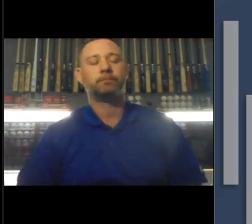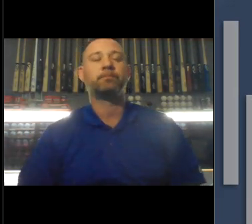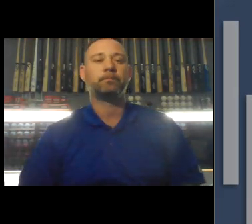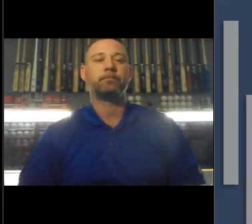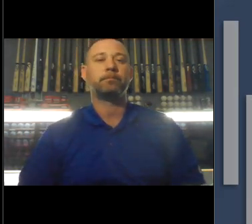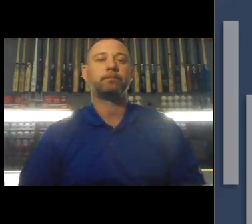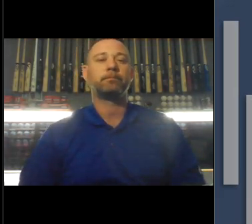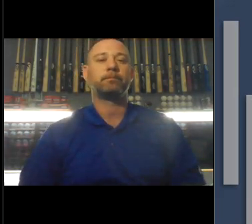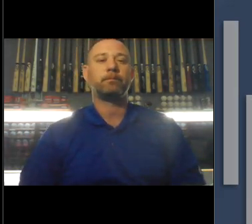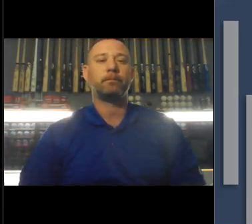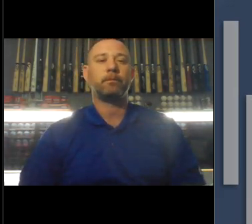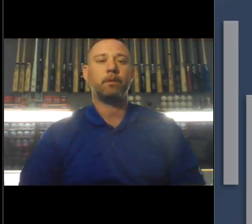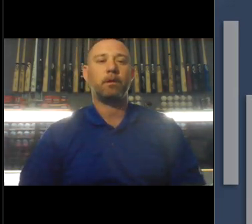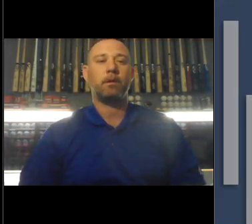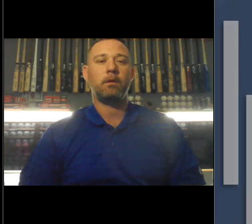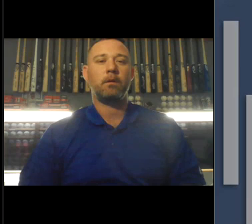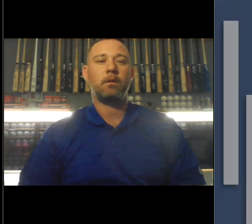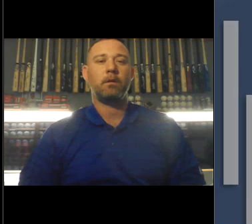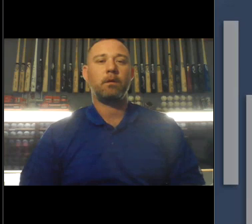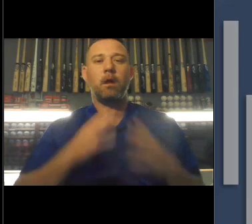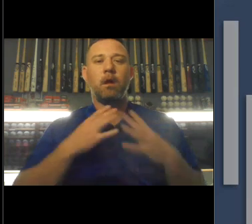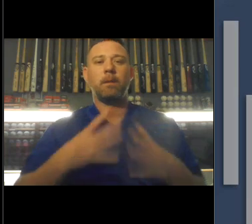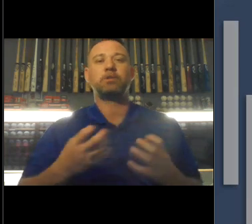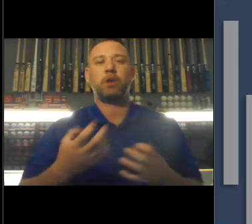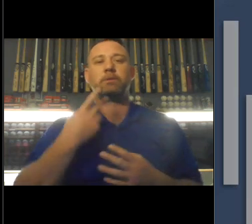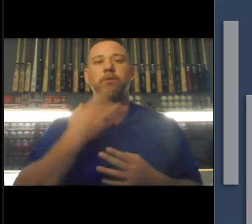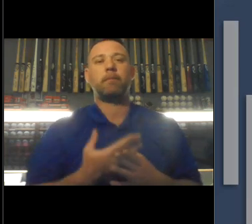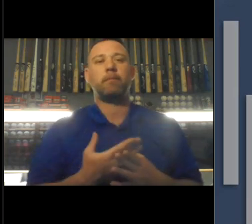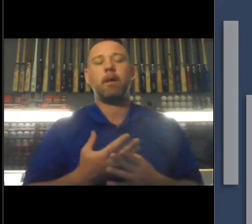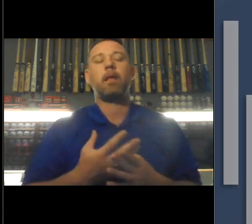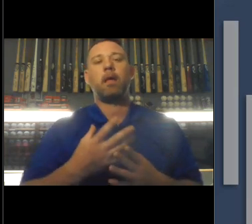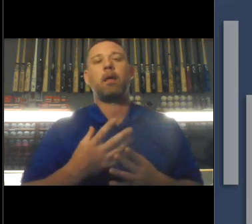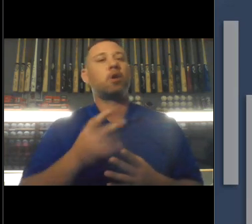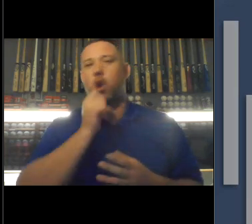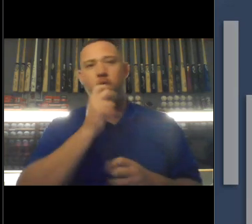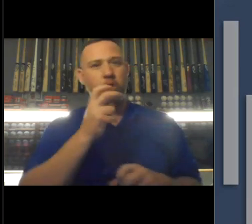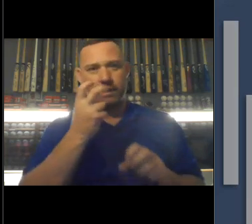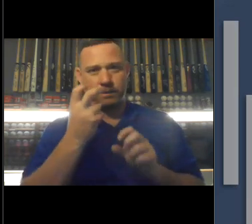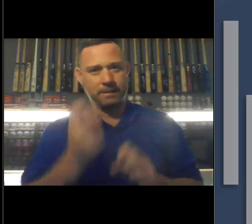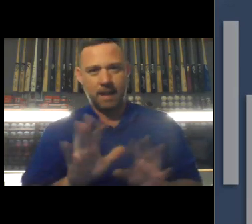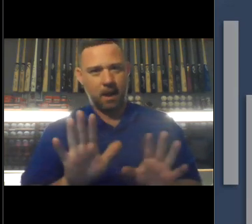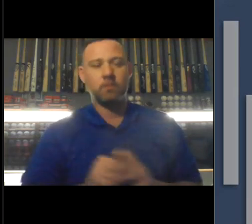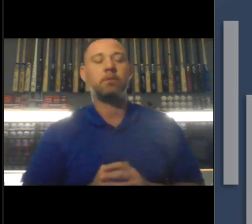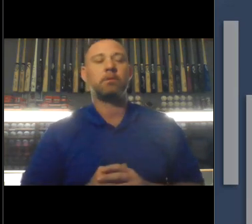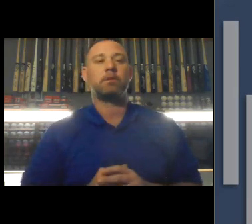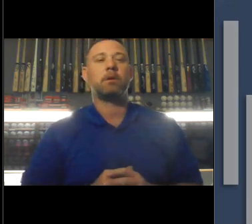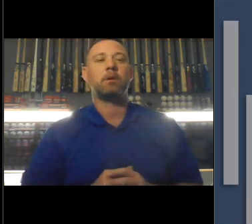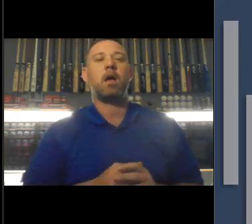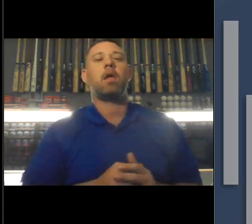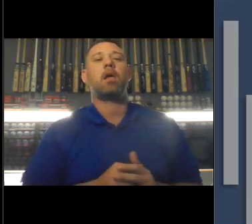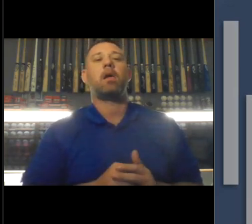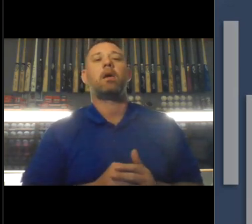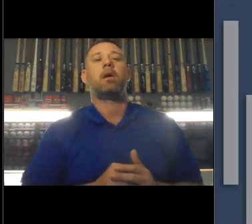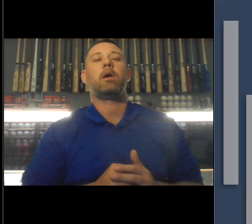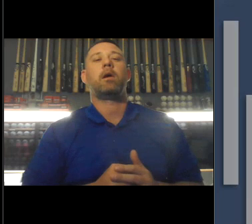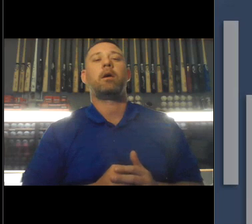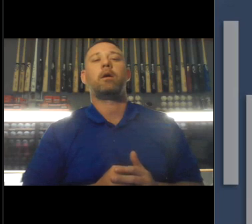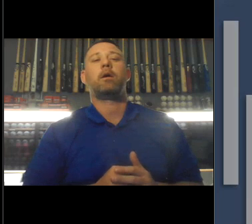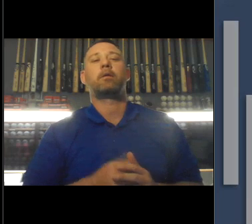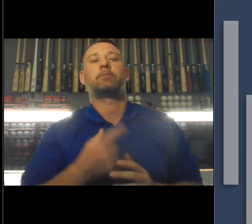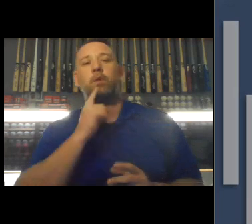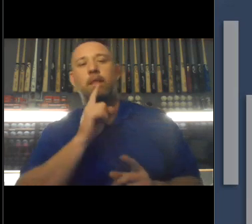Thank you. I think Commissioner Norton has one more follow-up question. Yes. You don't get to sit down yet. I was really thought it was compelling